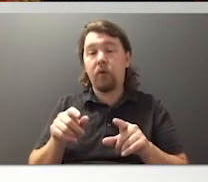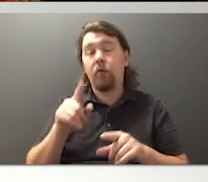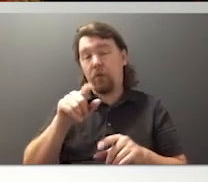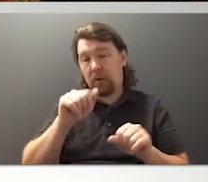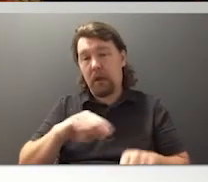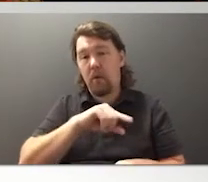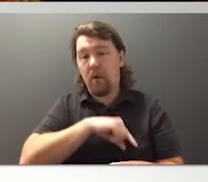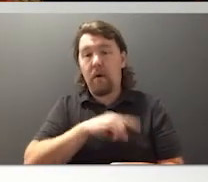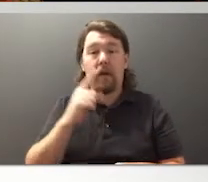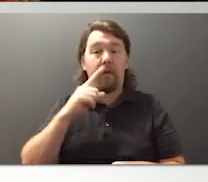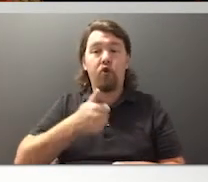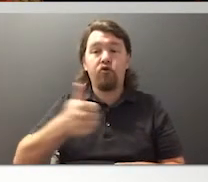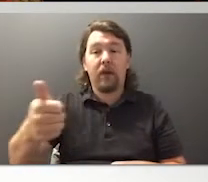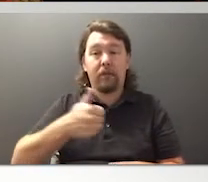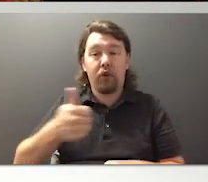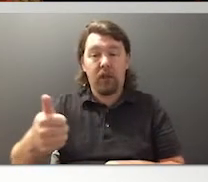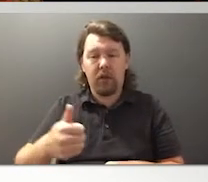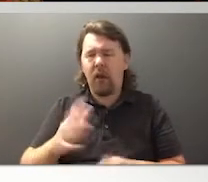transportation.